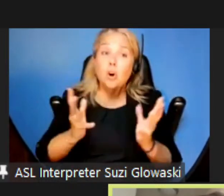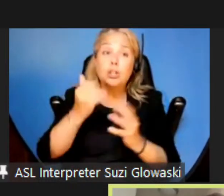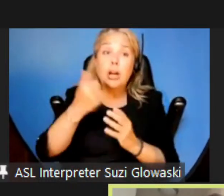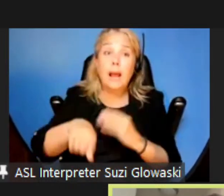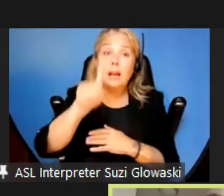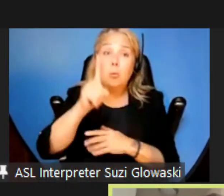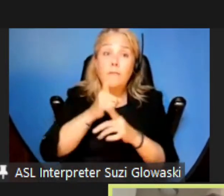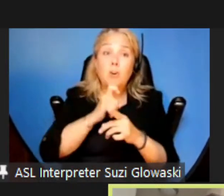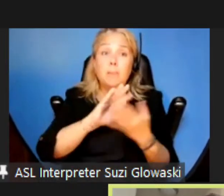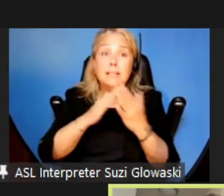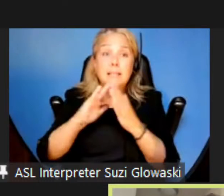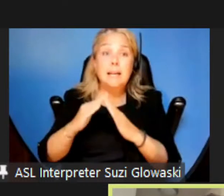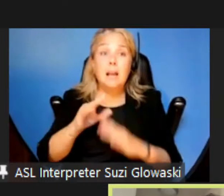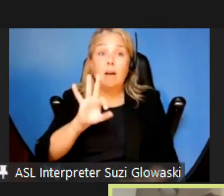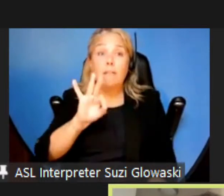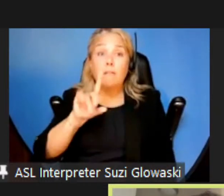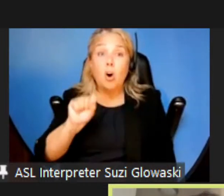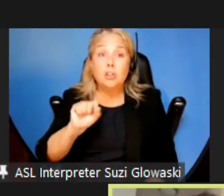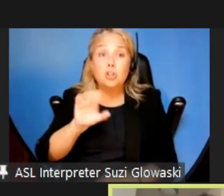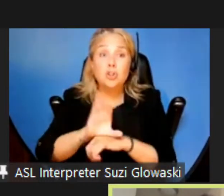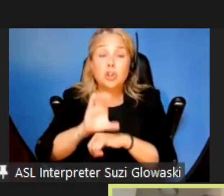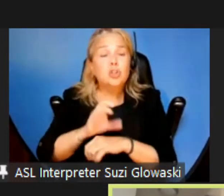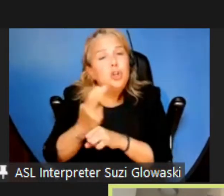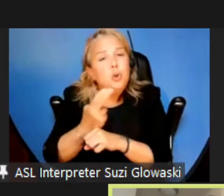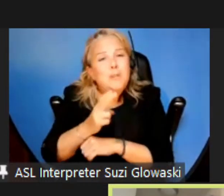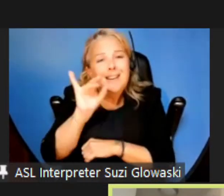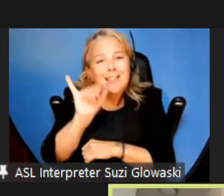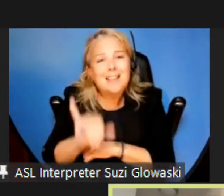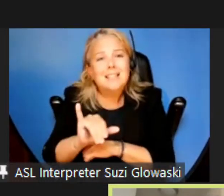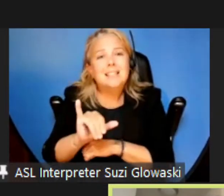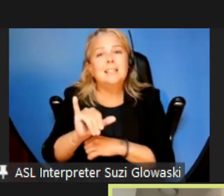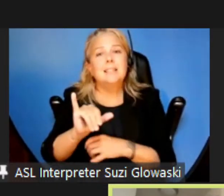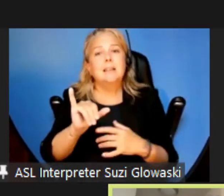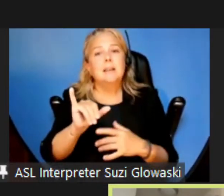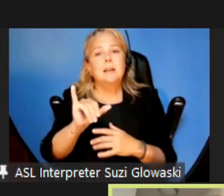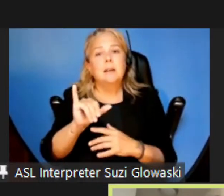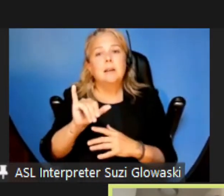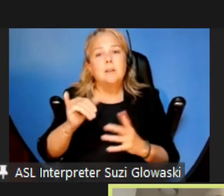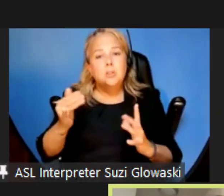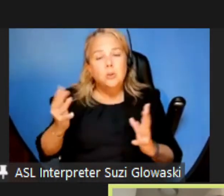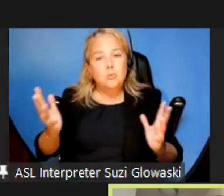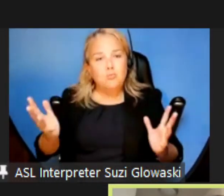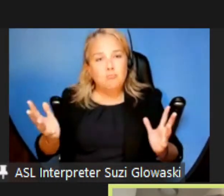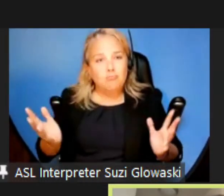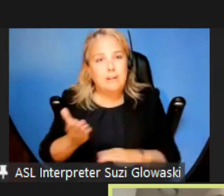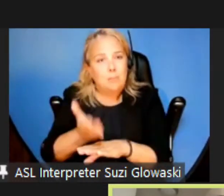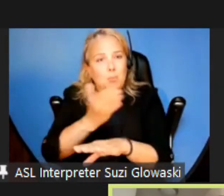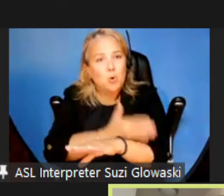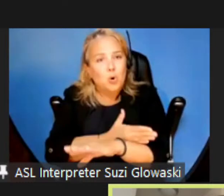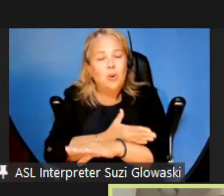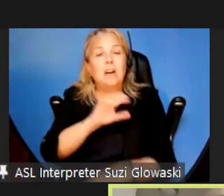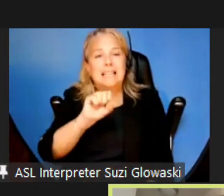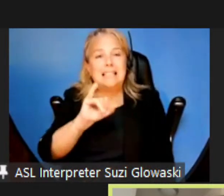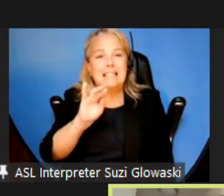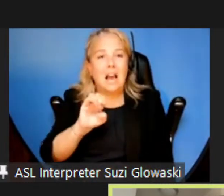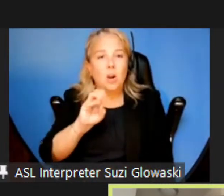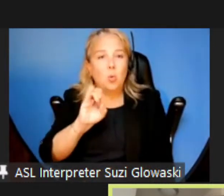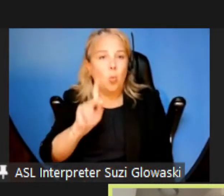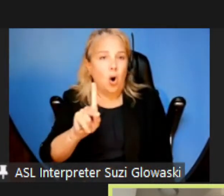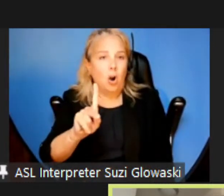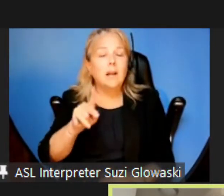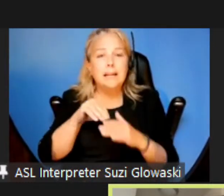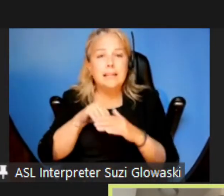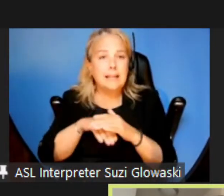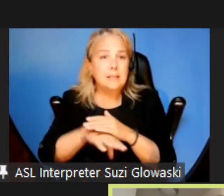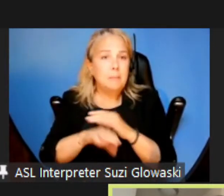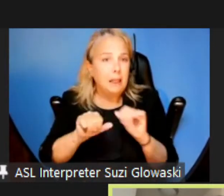Church to use this as an incentive to continue to improve sidewalk accessibility, as